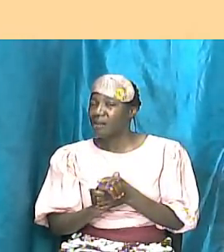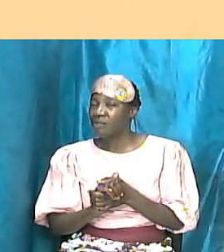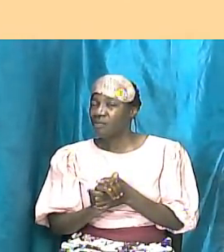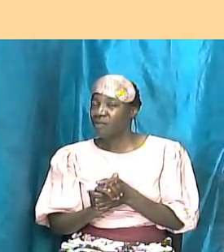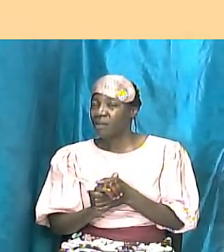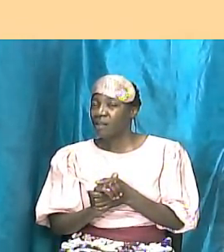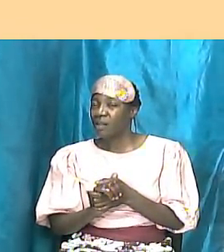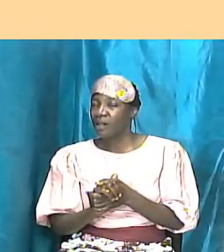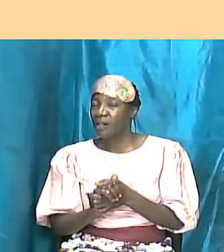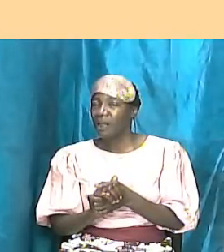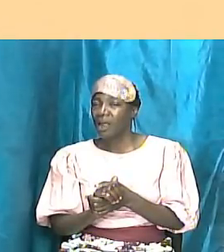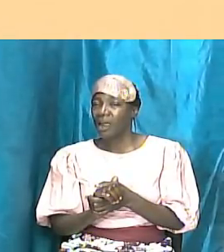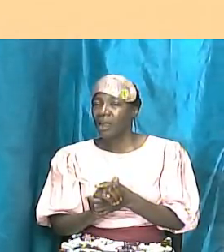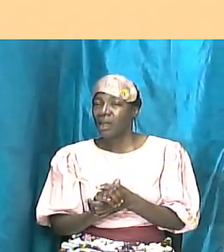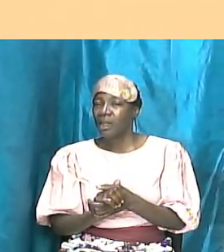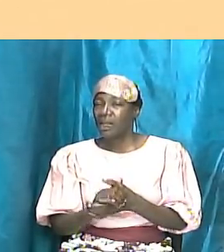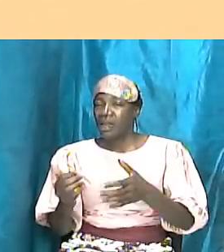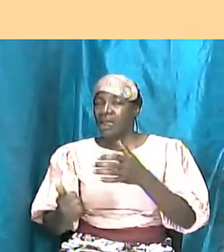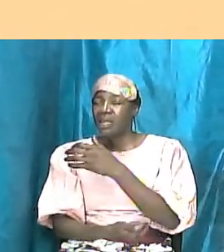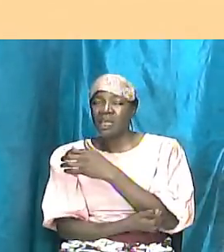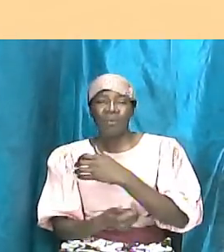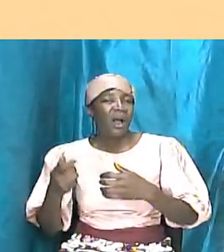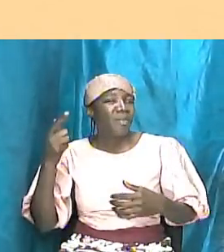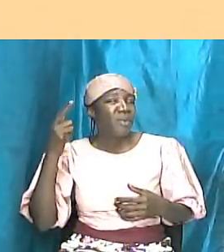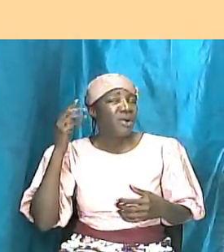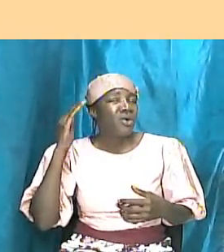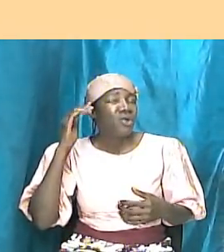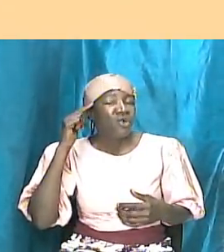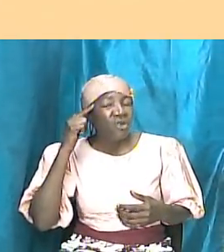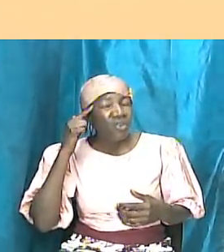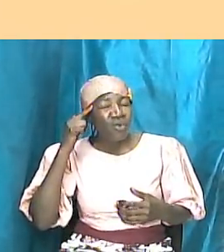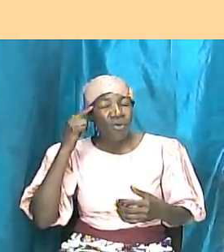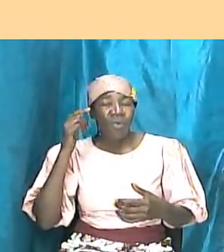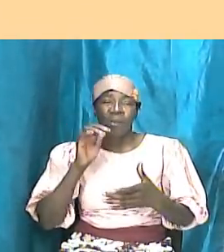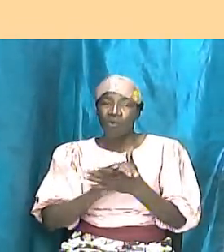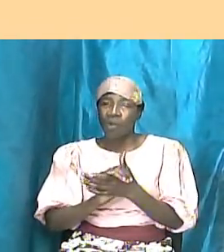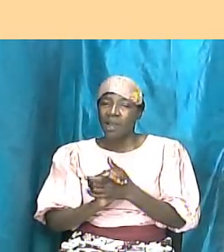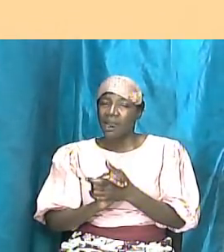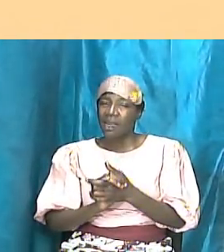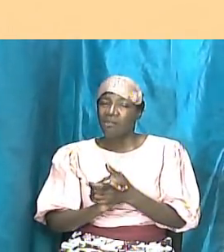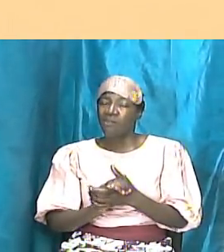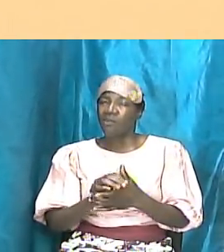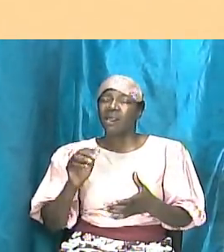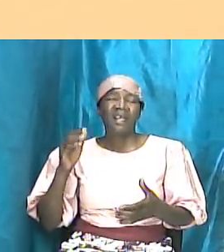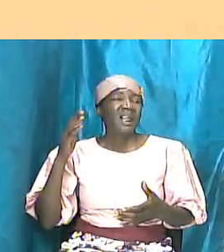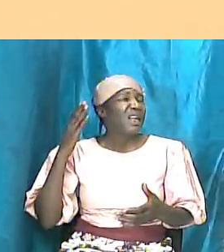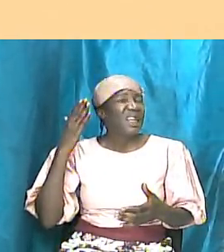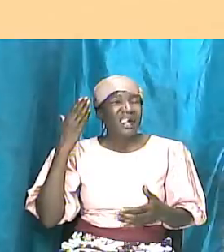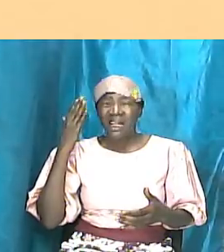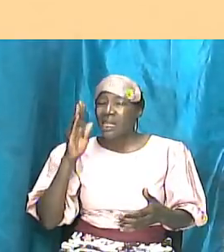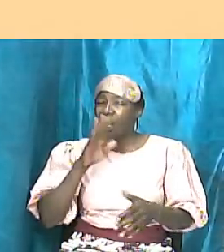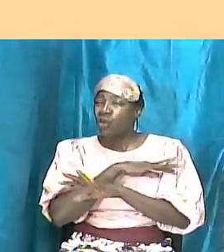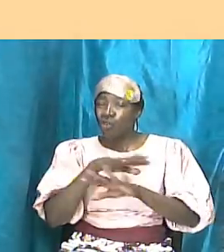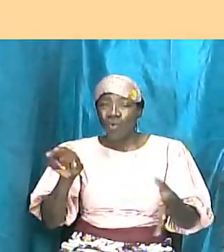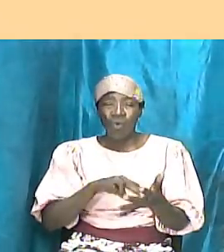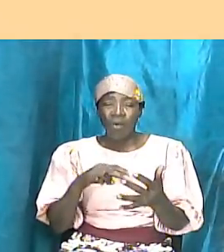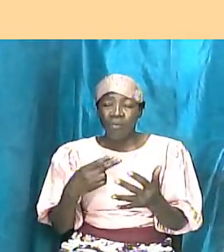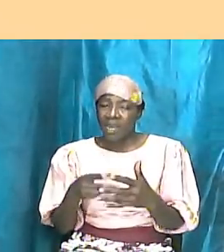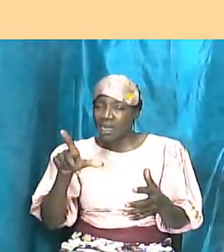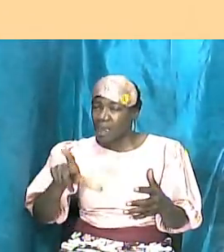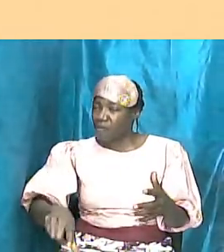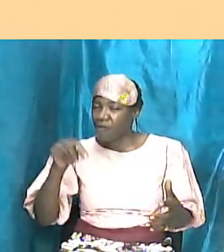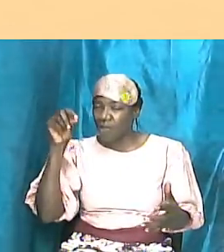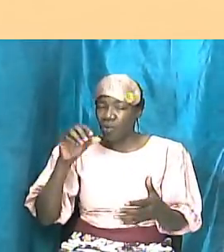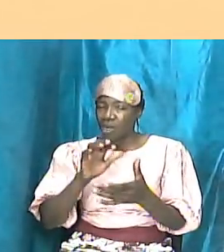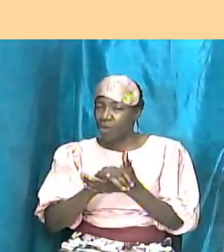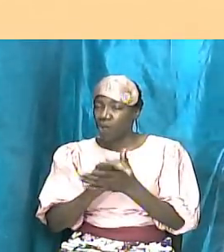Abraham knew Sarah. And that. So when the Bible says he knew his wife, that's not that he said he found his wife. He didn't say that. He didn't